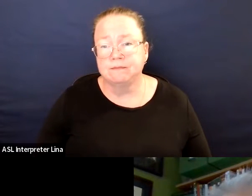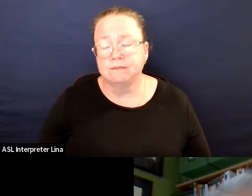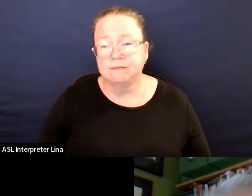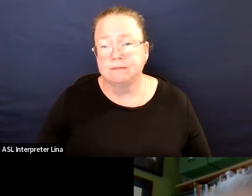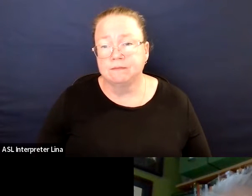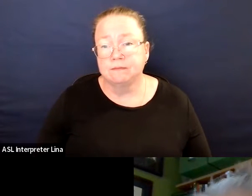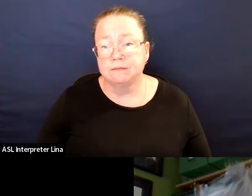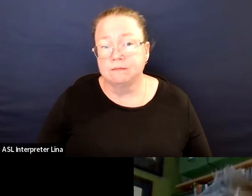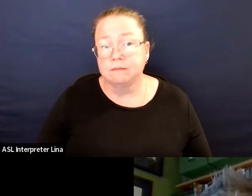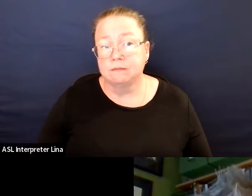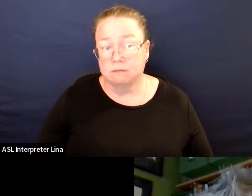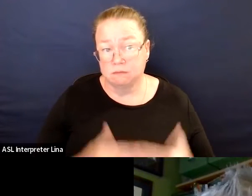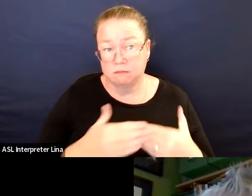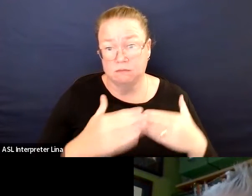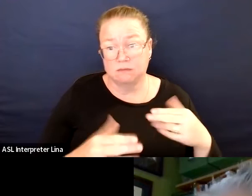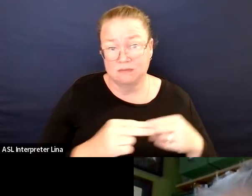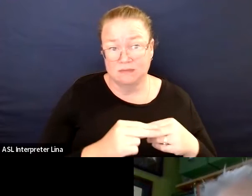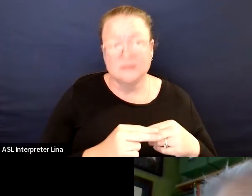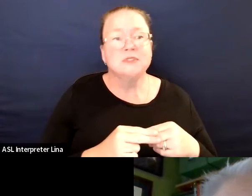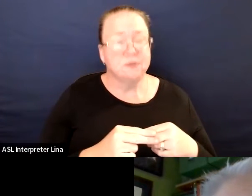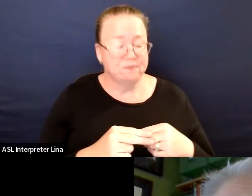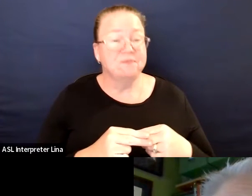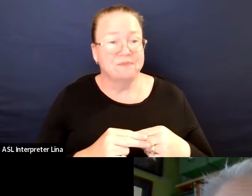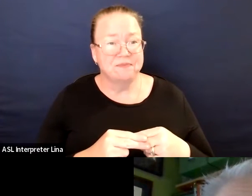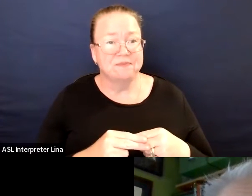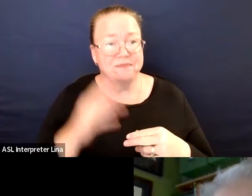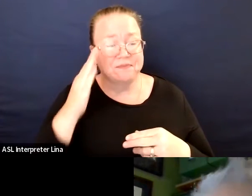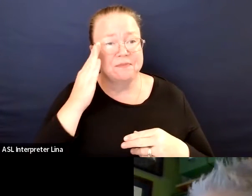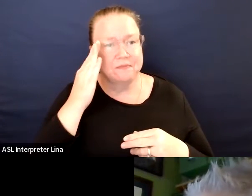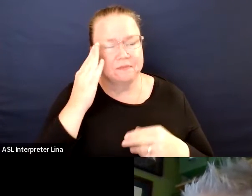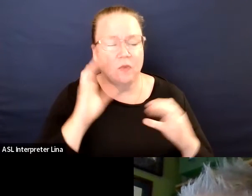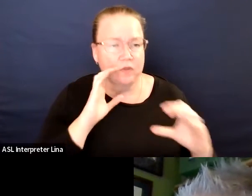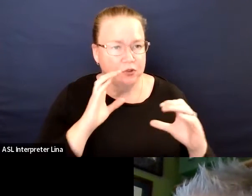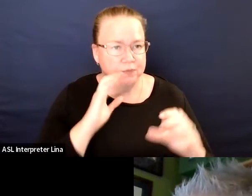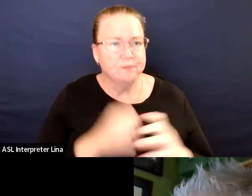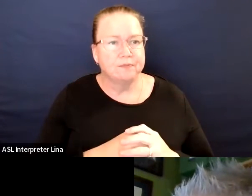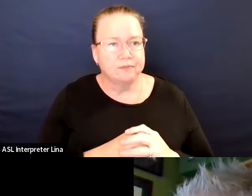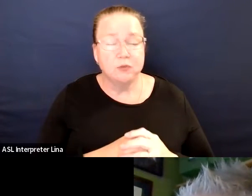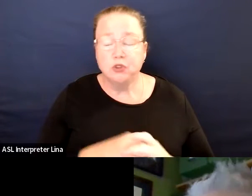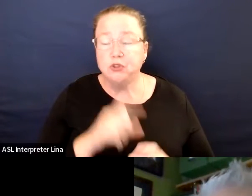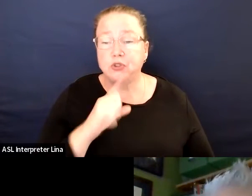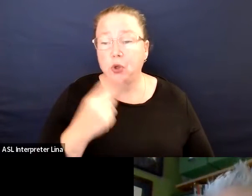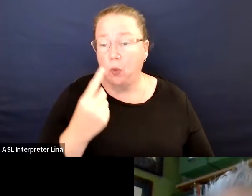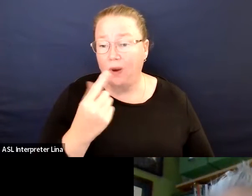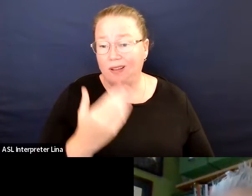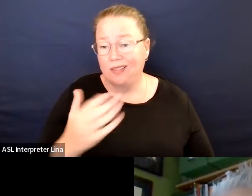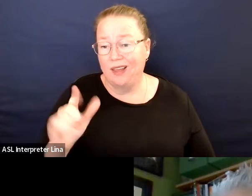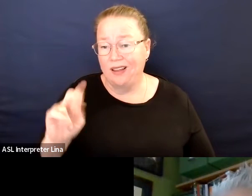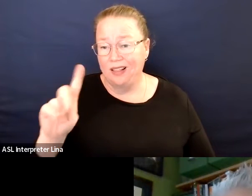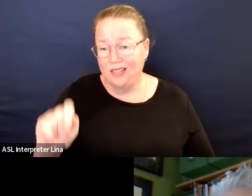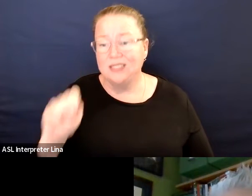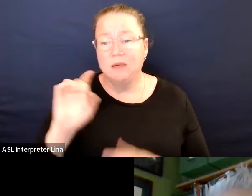Do you want to show us the next slide, Kyle, Sure. to promote the next bit of conversation? Yeah. Sure. One of the things that Lyndon brought up